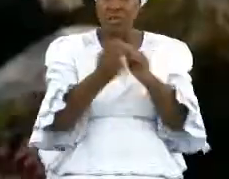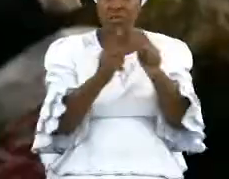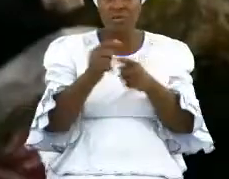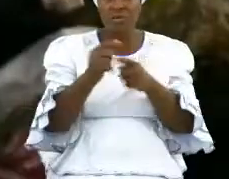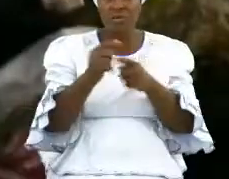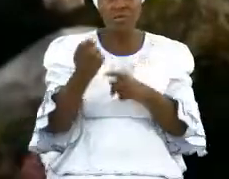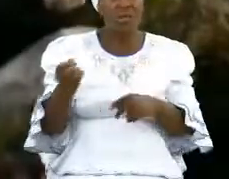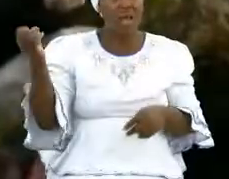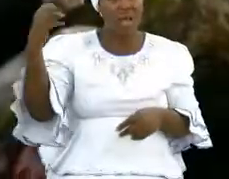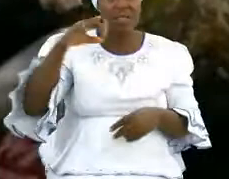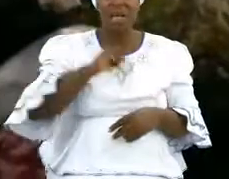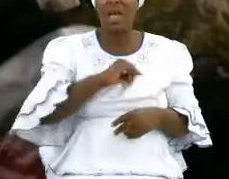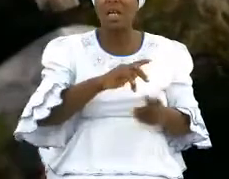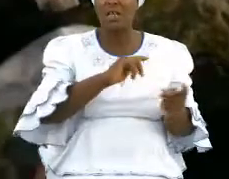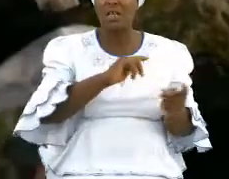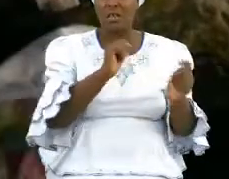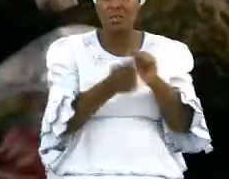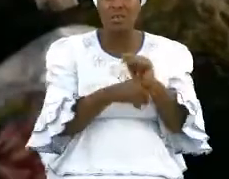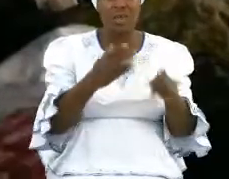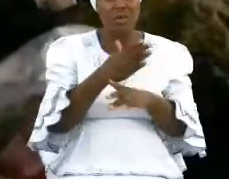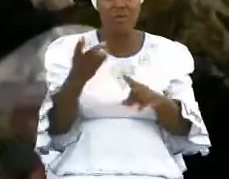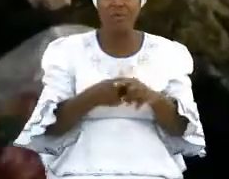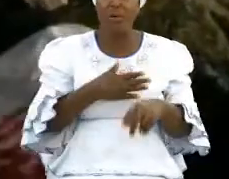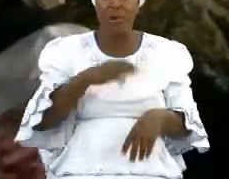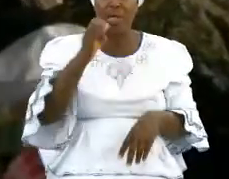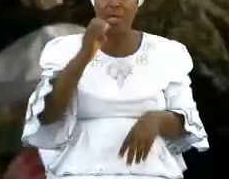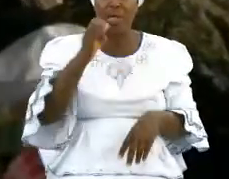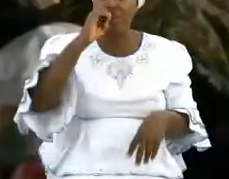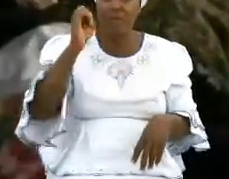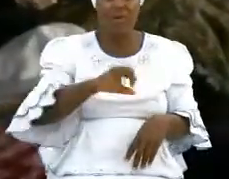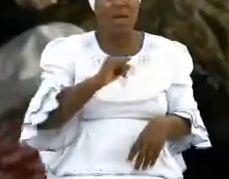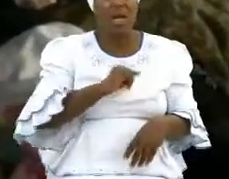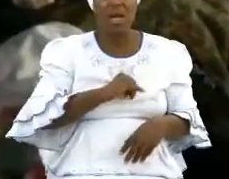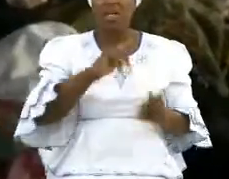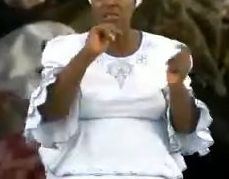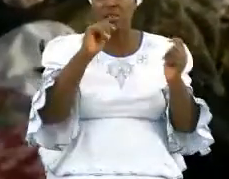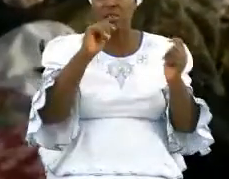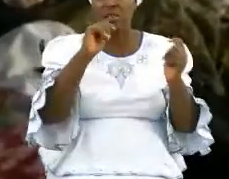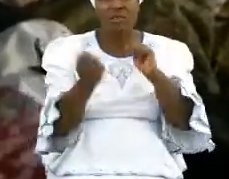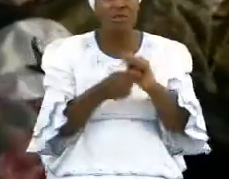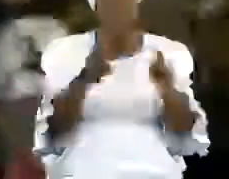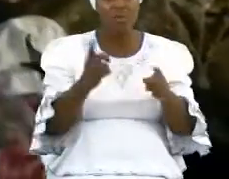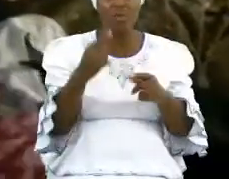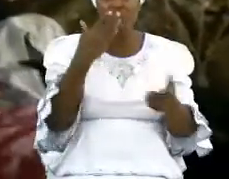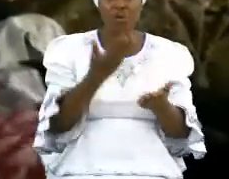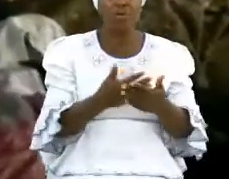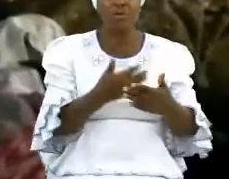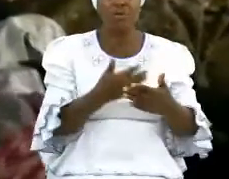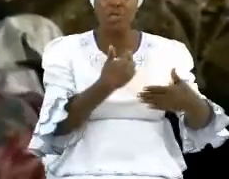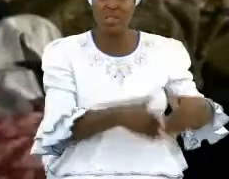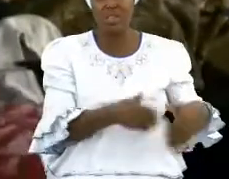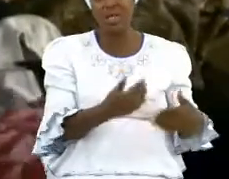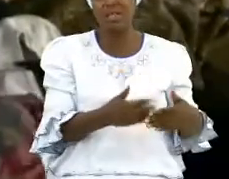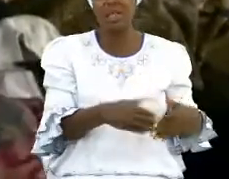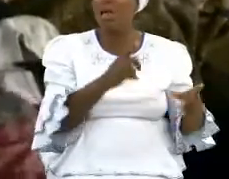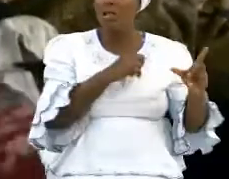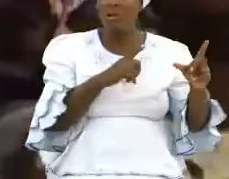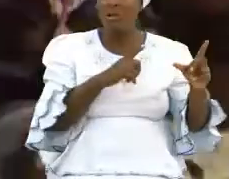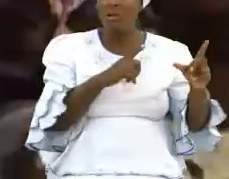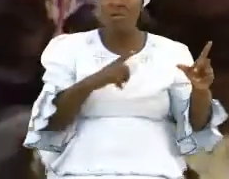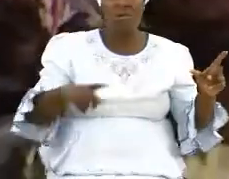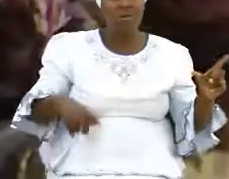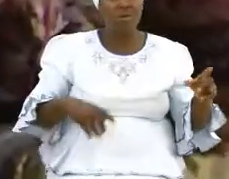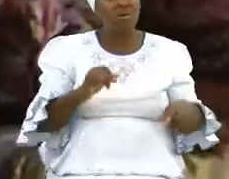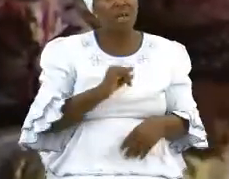away from my evil. I turn to the good side. Lord, I